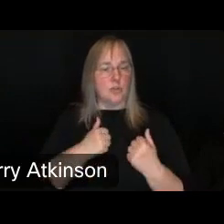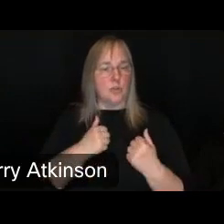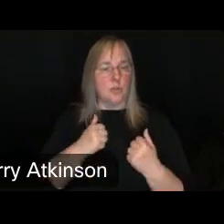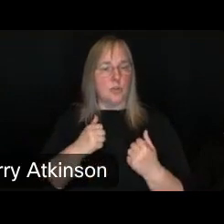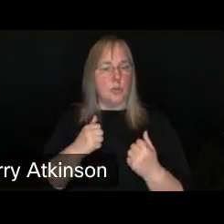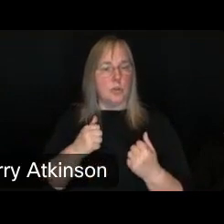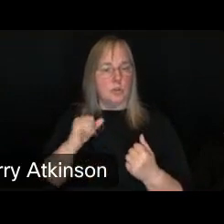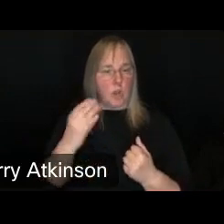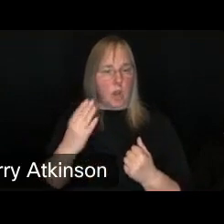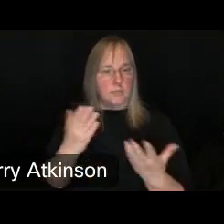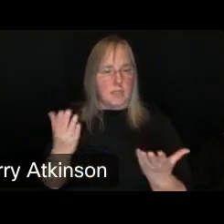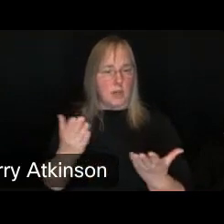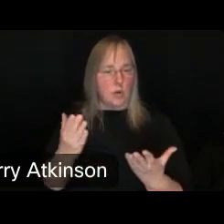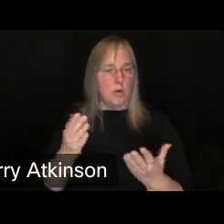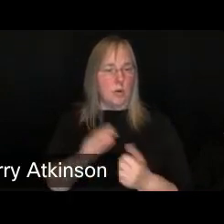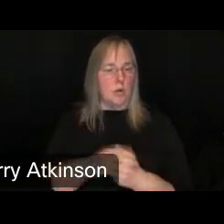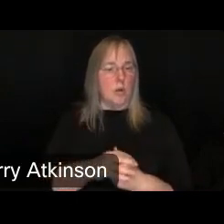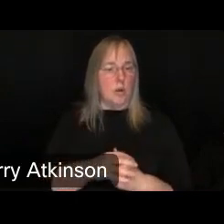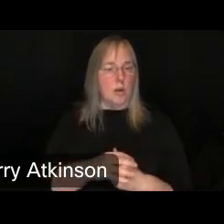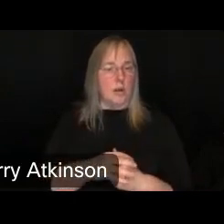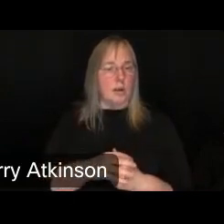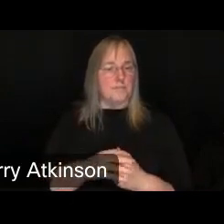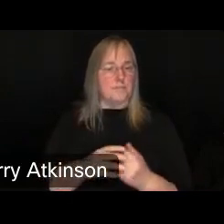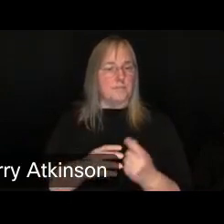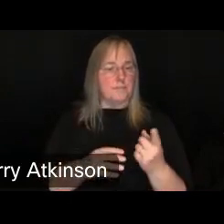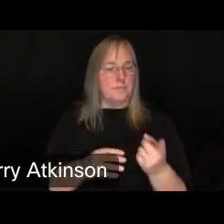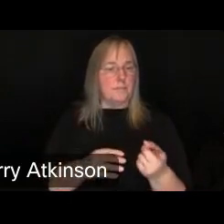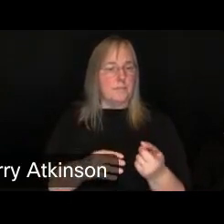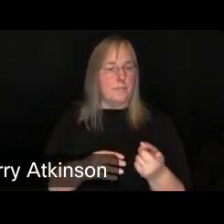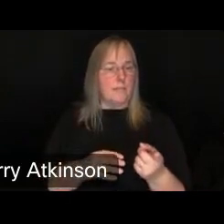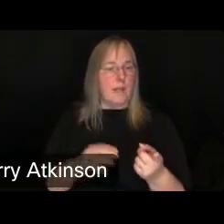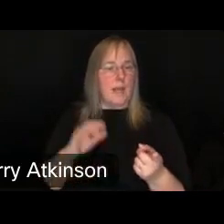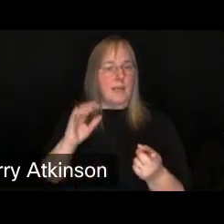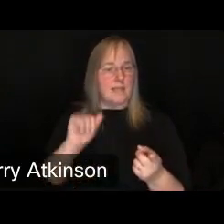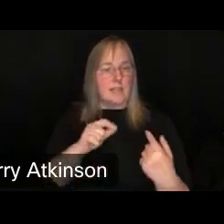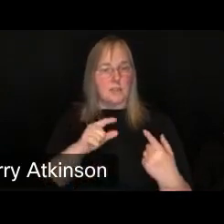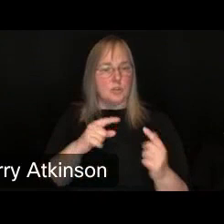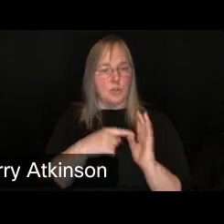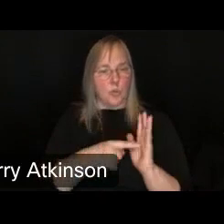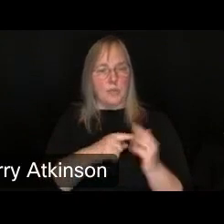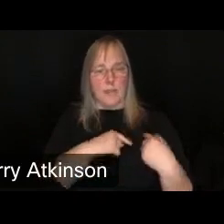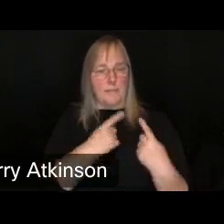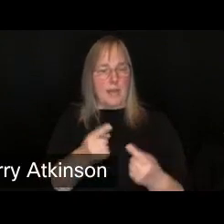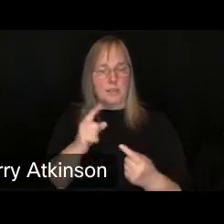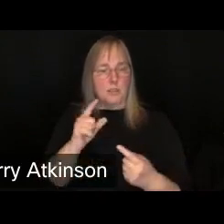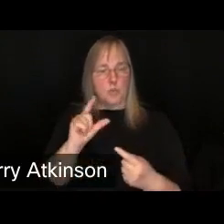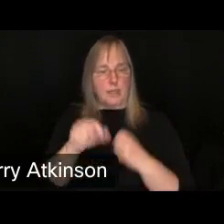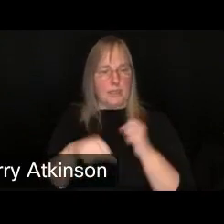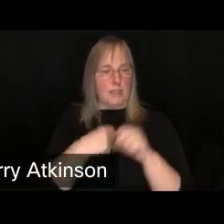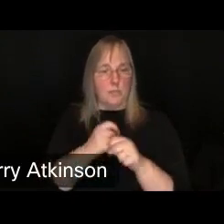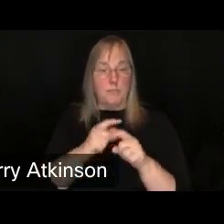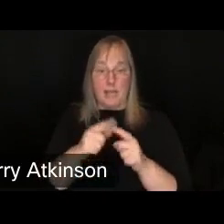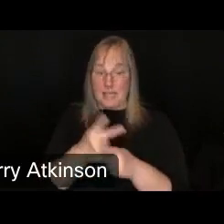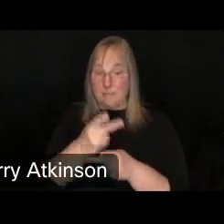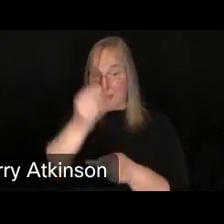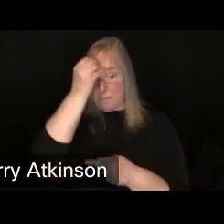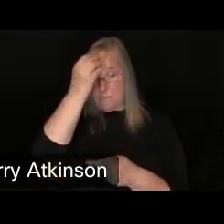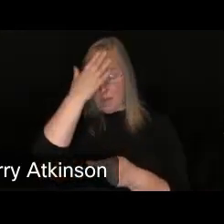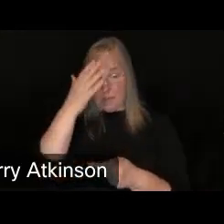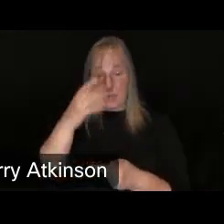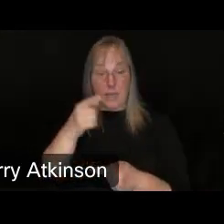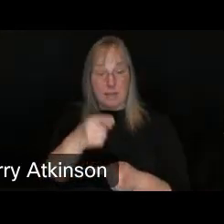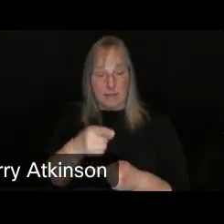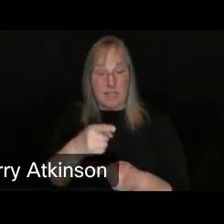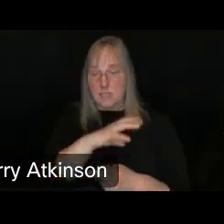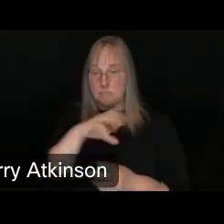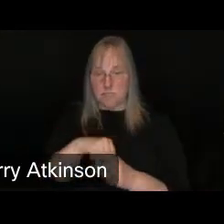1750 annually. That's lower than the past 2 decades there, but keep in mind this has an effect in the local by design.